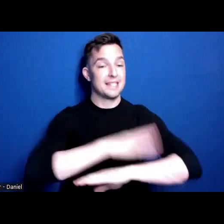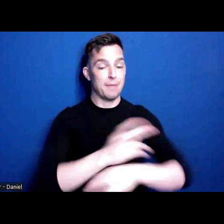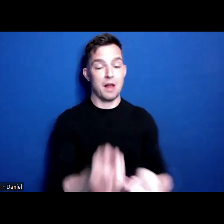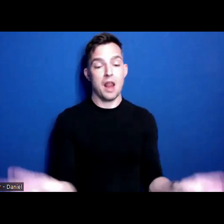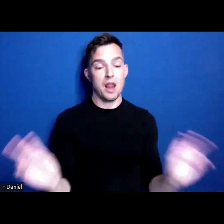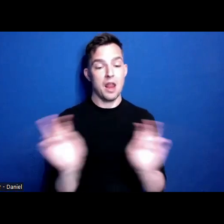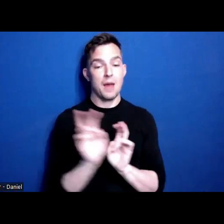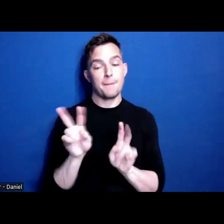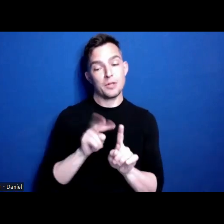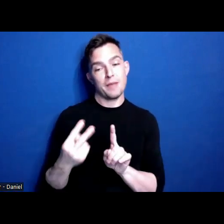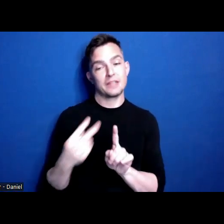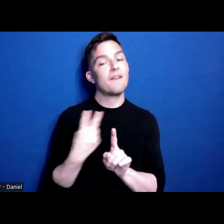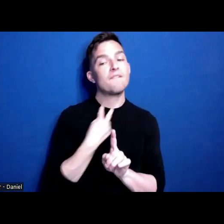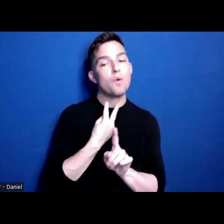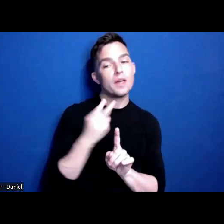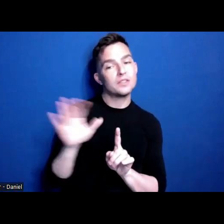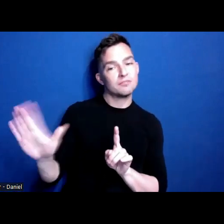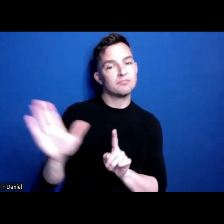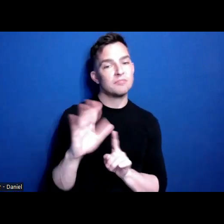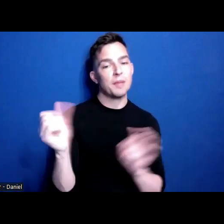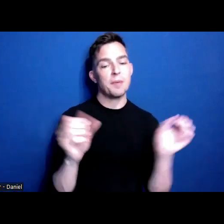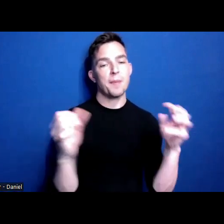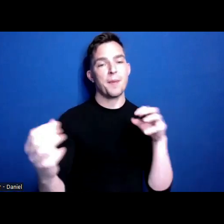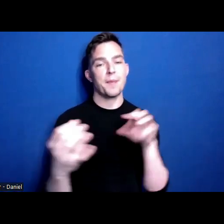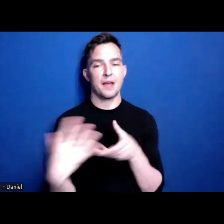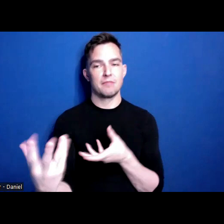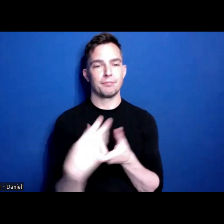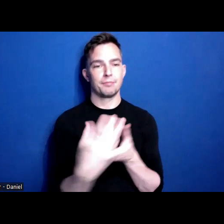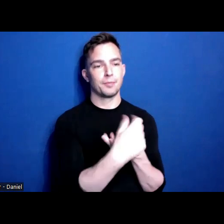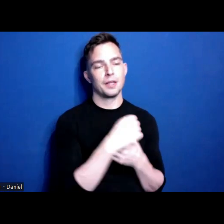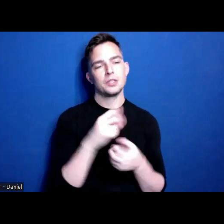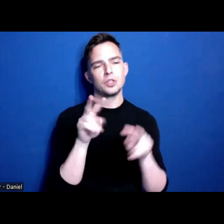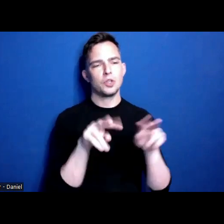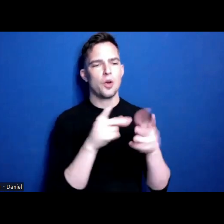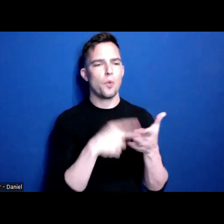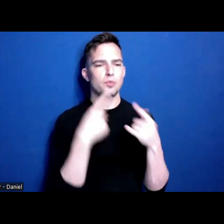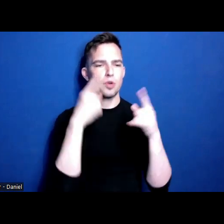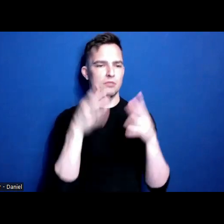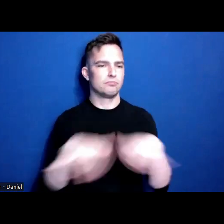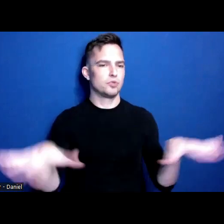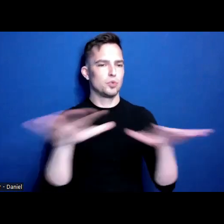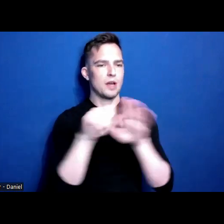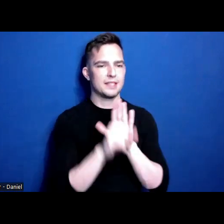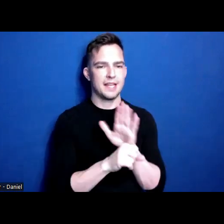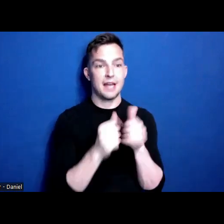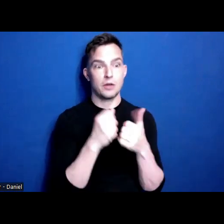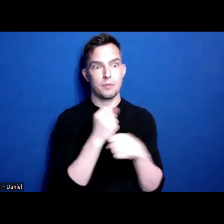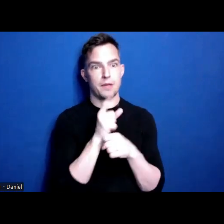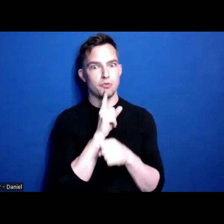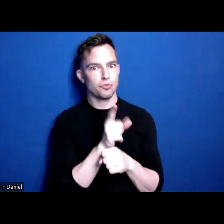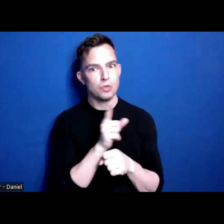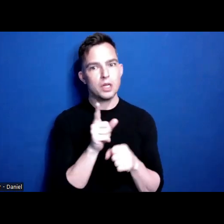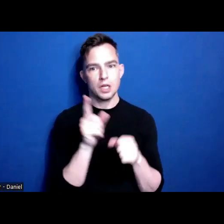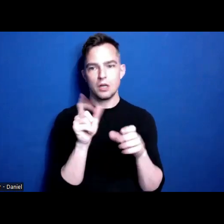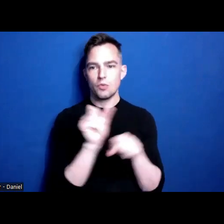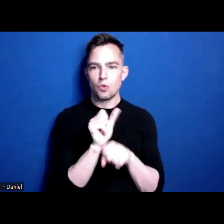in what's next, but specifically to look at what's worked across the state and how do we make sure that it can work and address